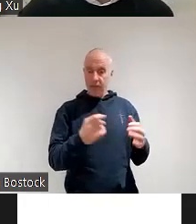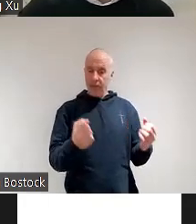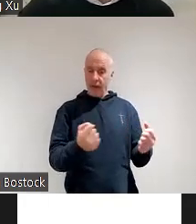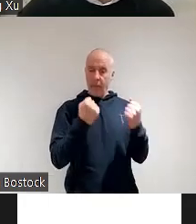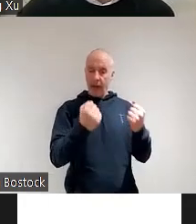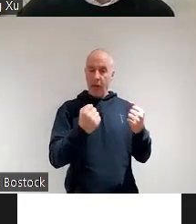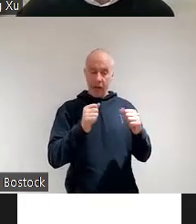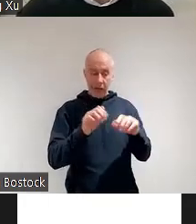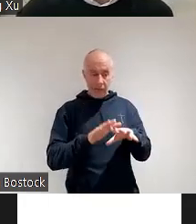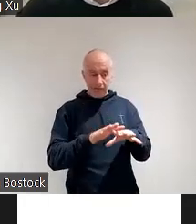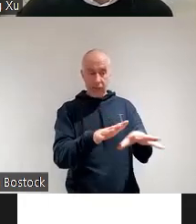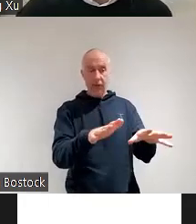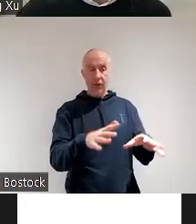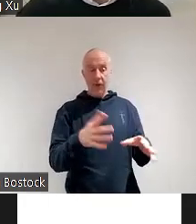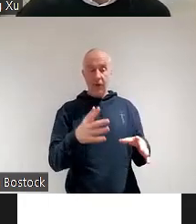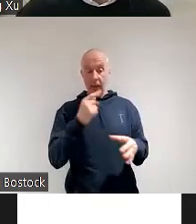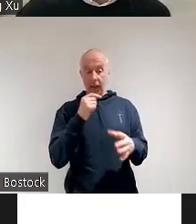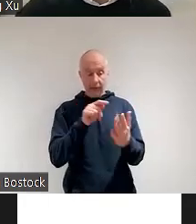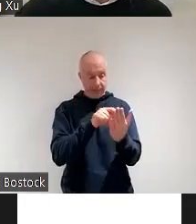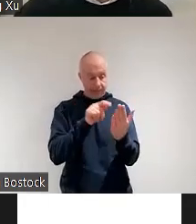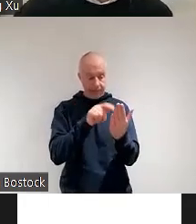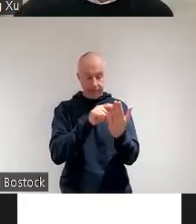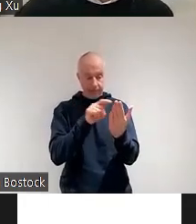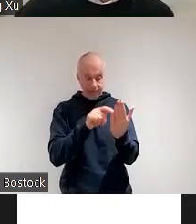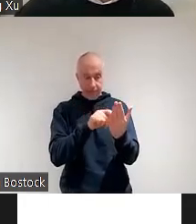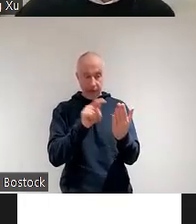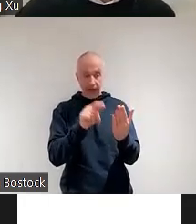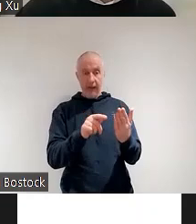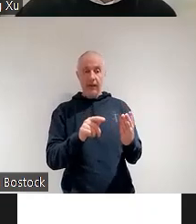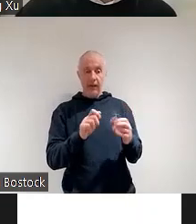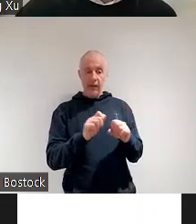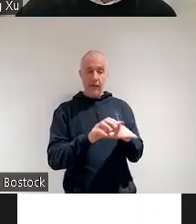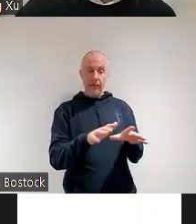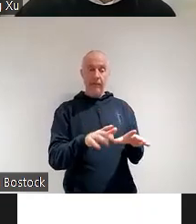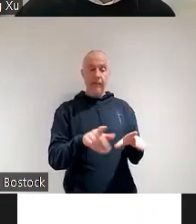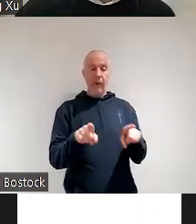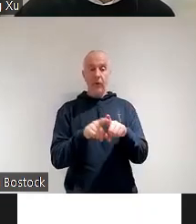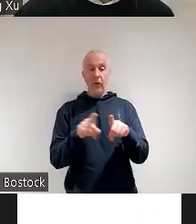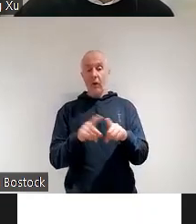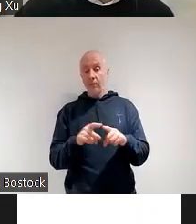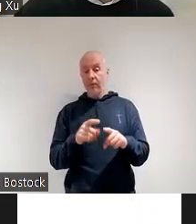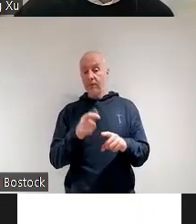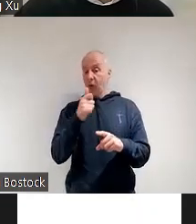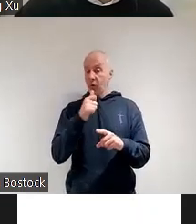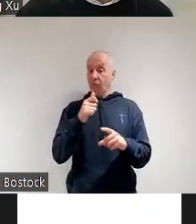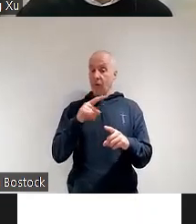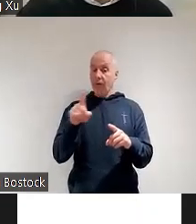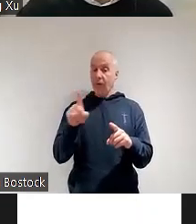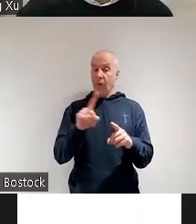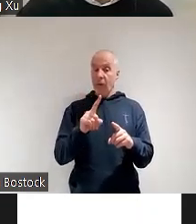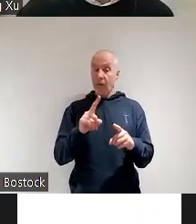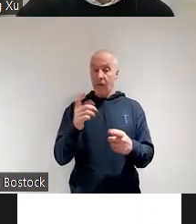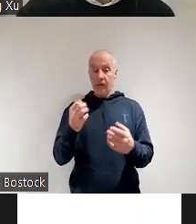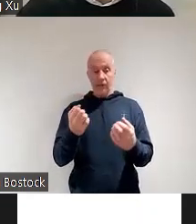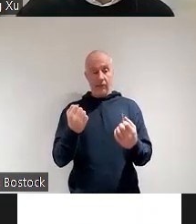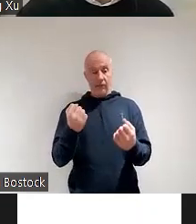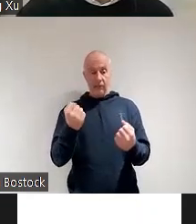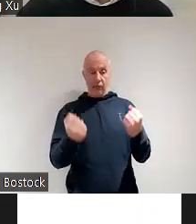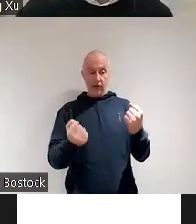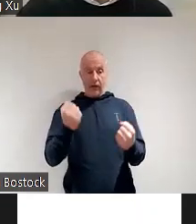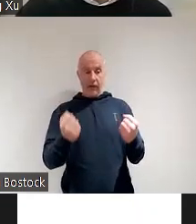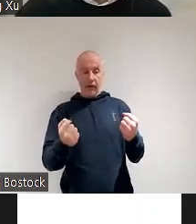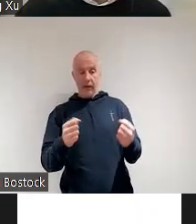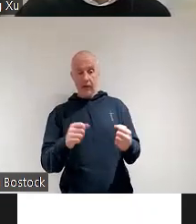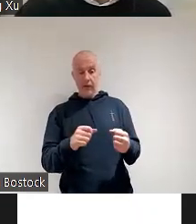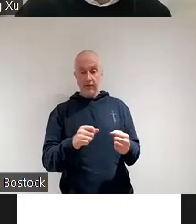is something that you can configure on the cloud. Will be very useful for drivers as well. As I mentioned, nowadays, because of the range anxiety,